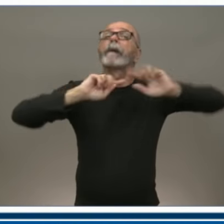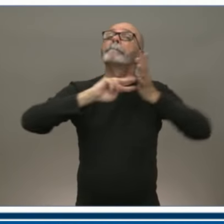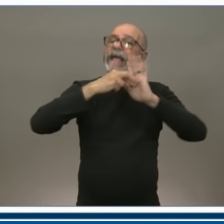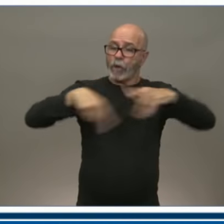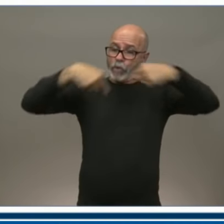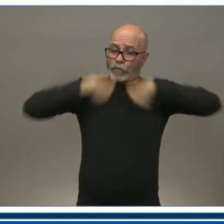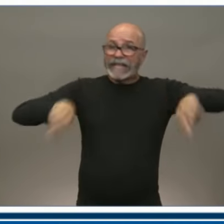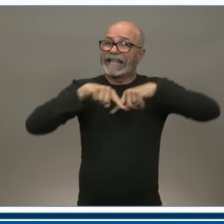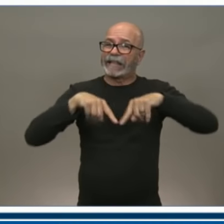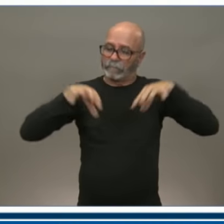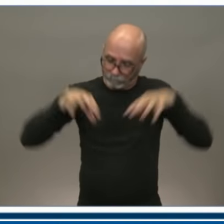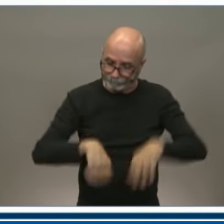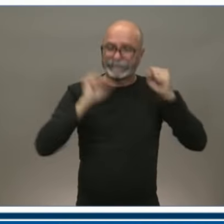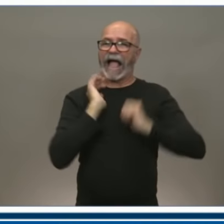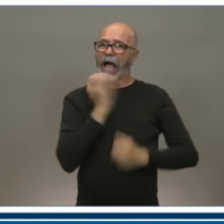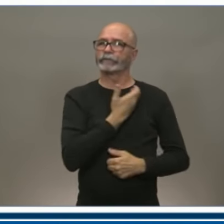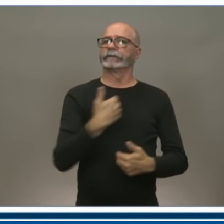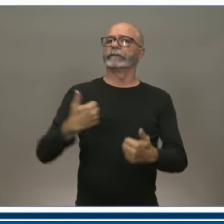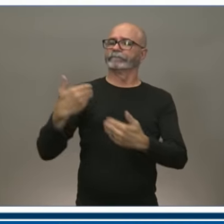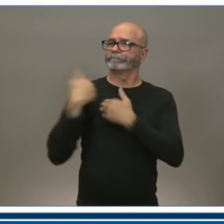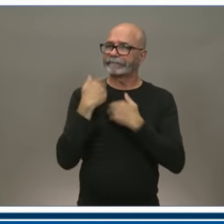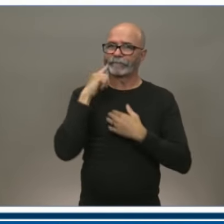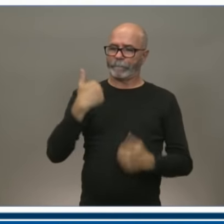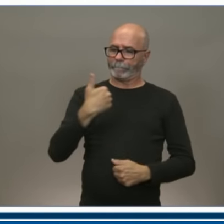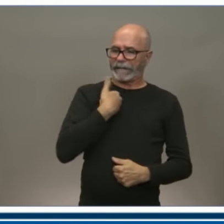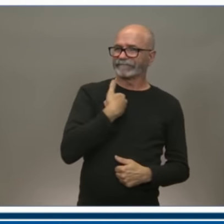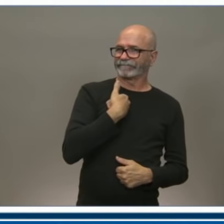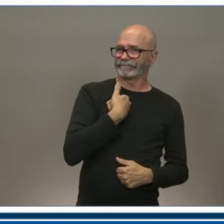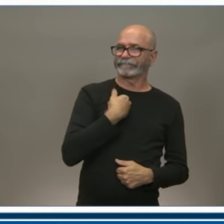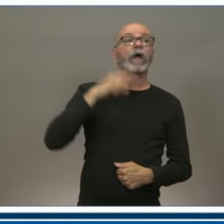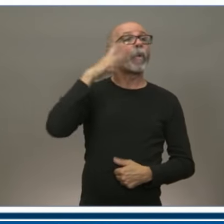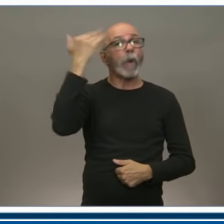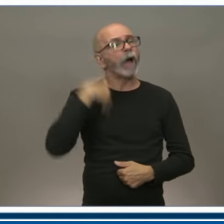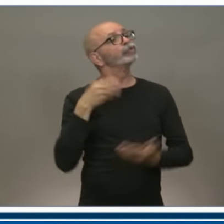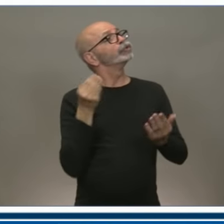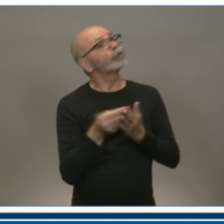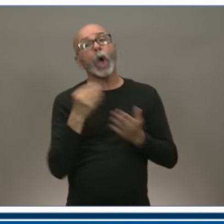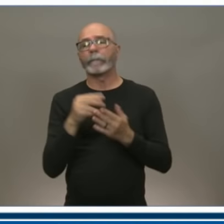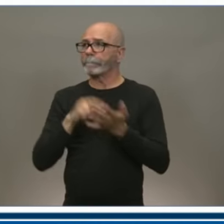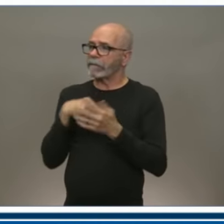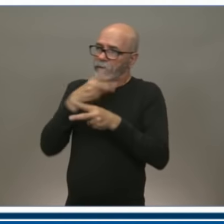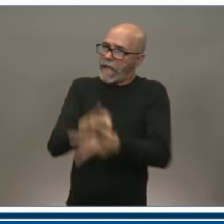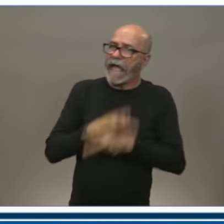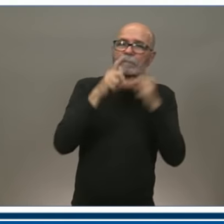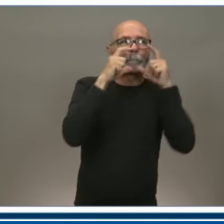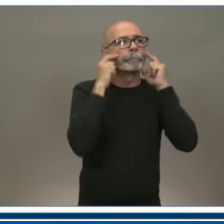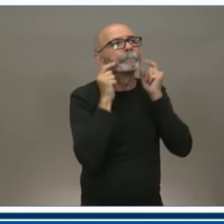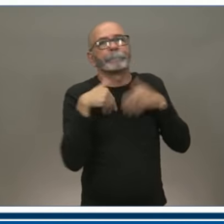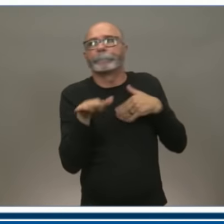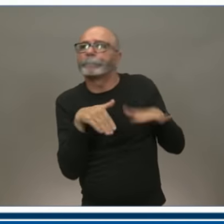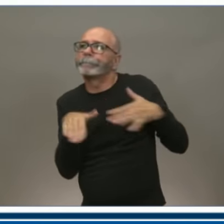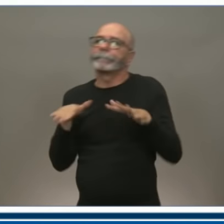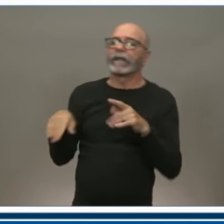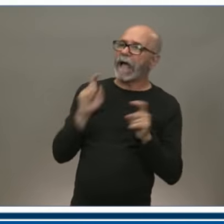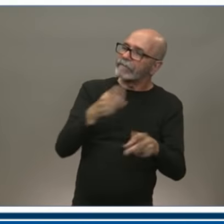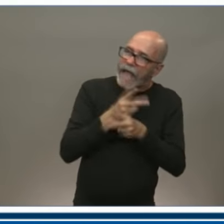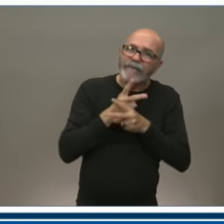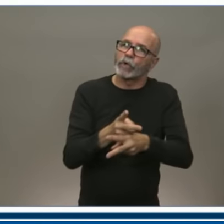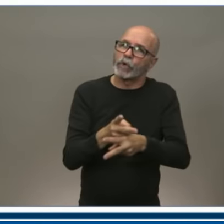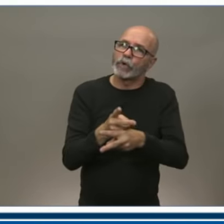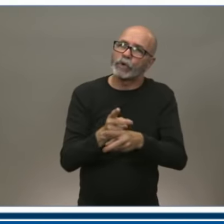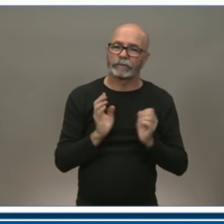for their own actions, even as they go about shopping or whatever for the holidays. It was just announced not long